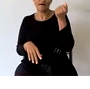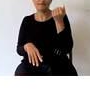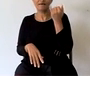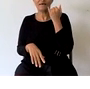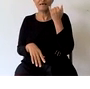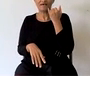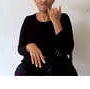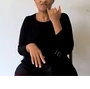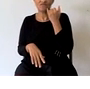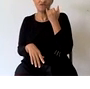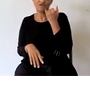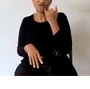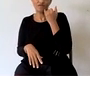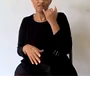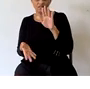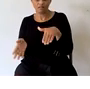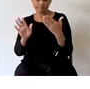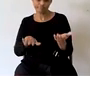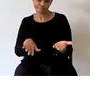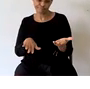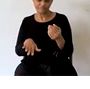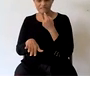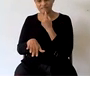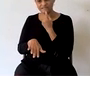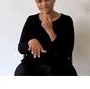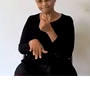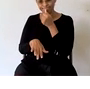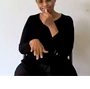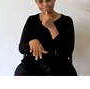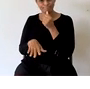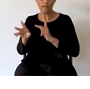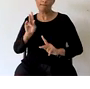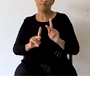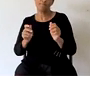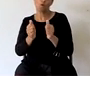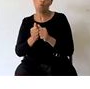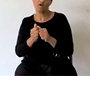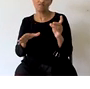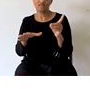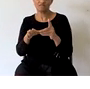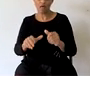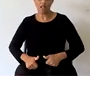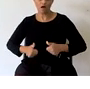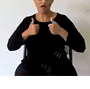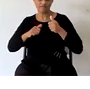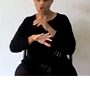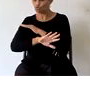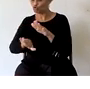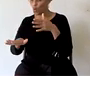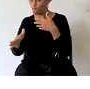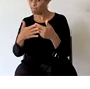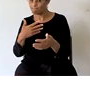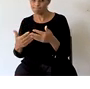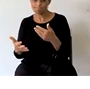just die. And it says that people with disabilities' lives do not matter.